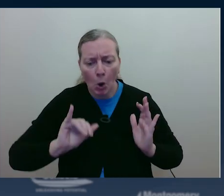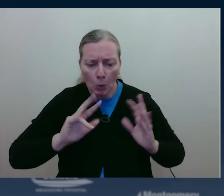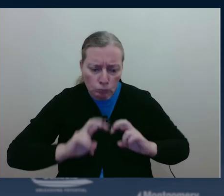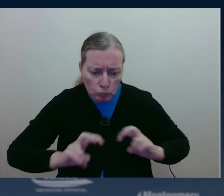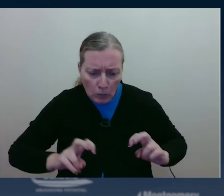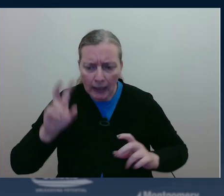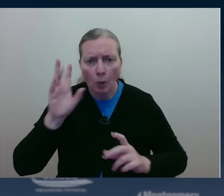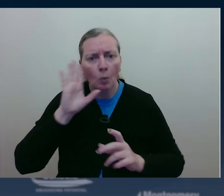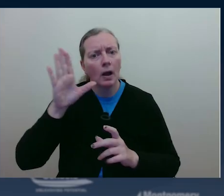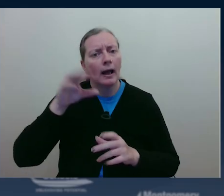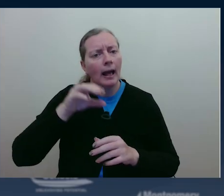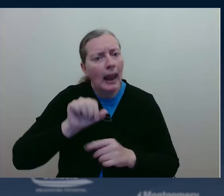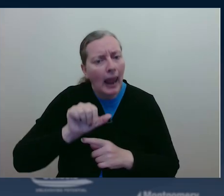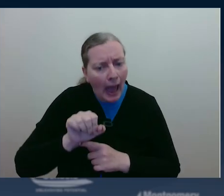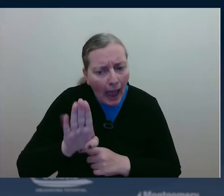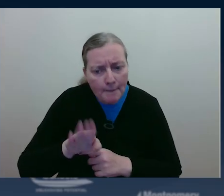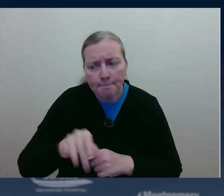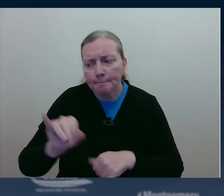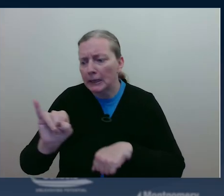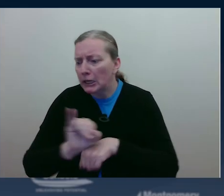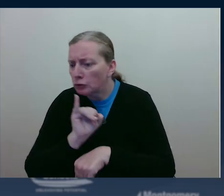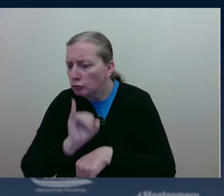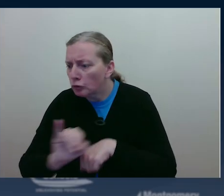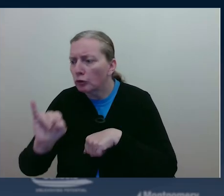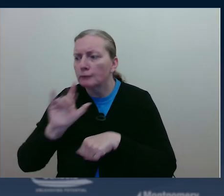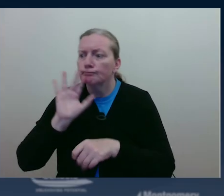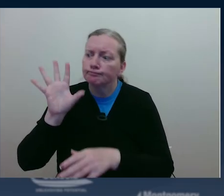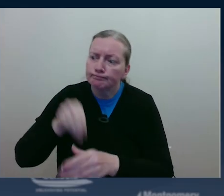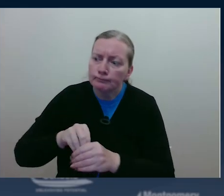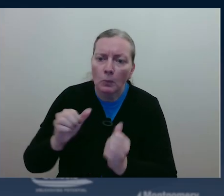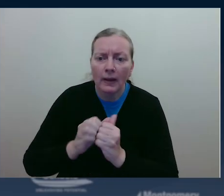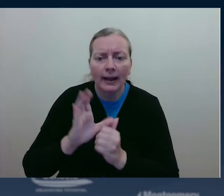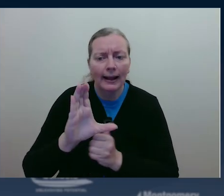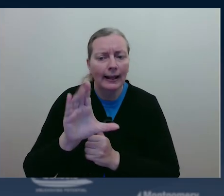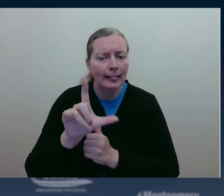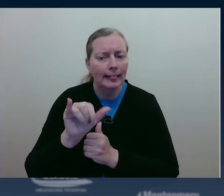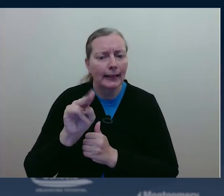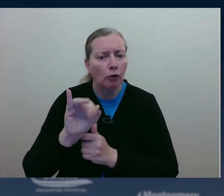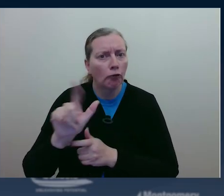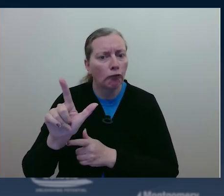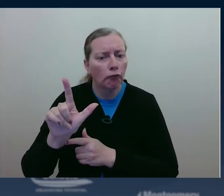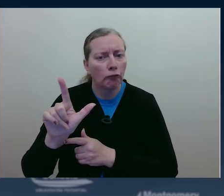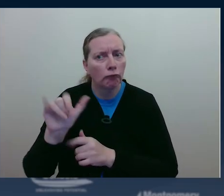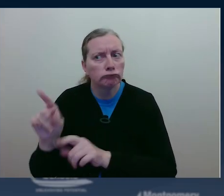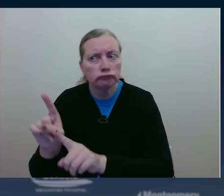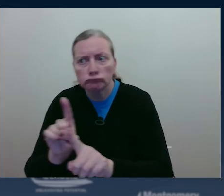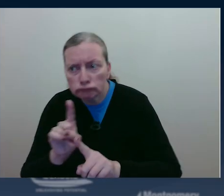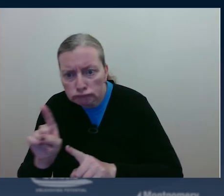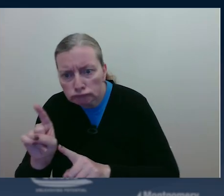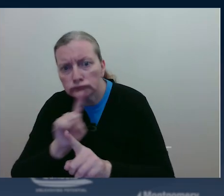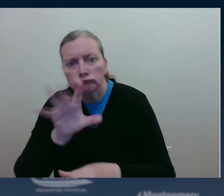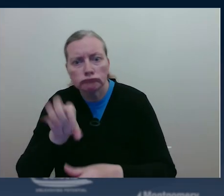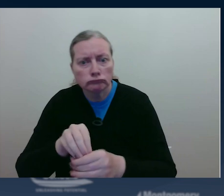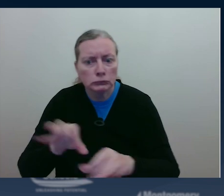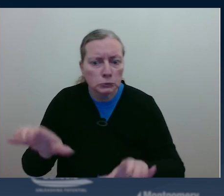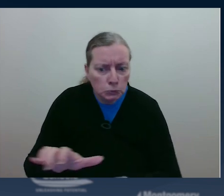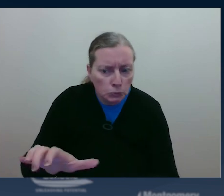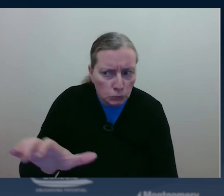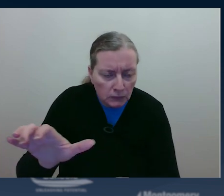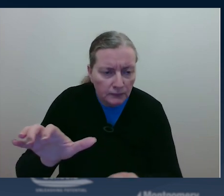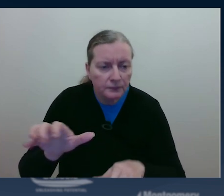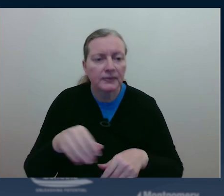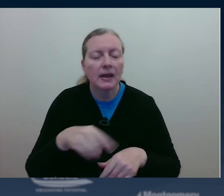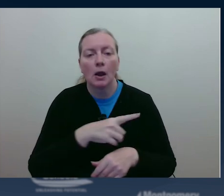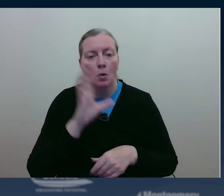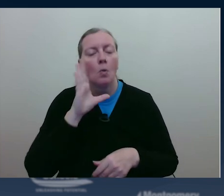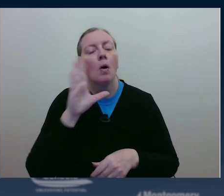internships and clinicals. Students will also have the opportunity to earn industry certifications,